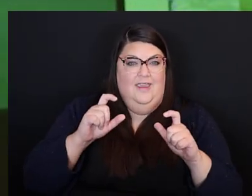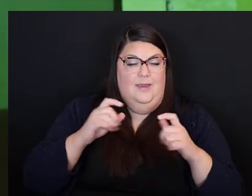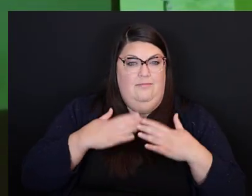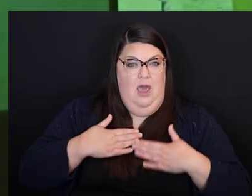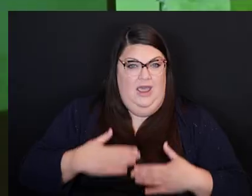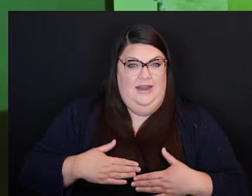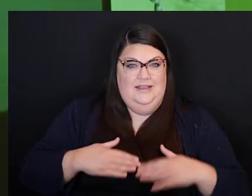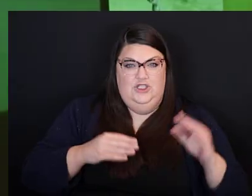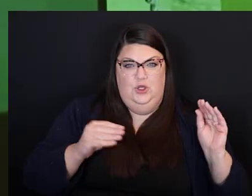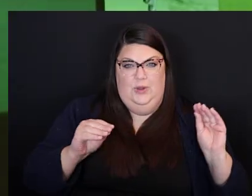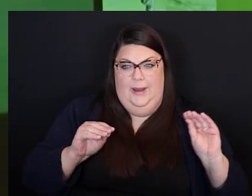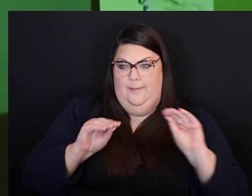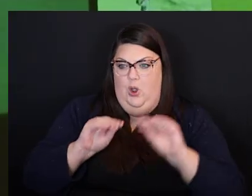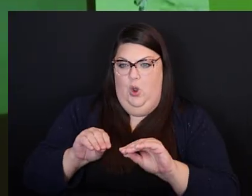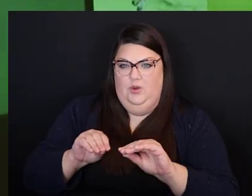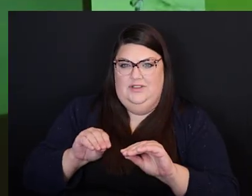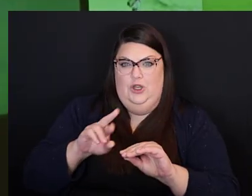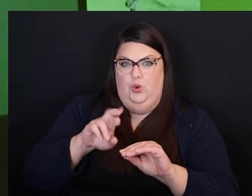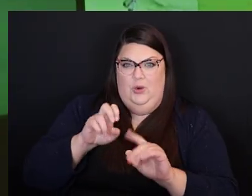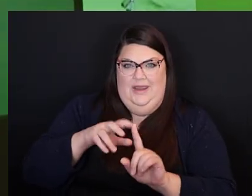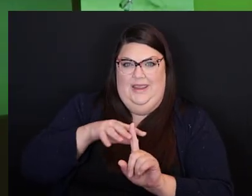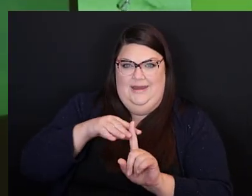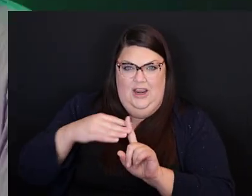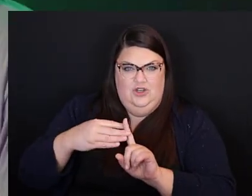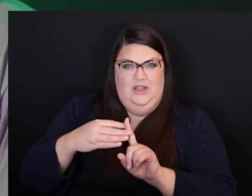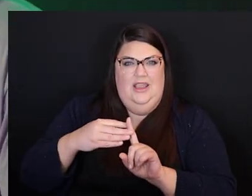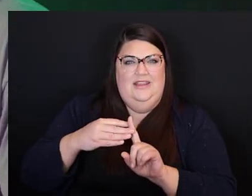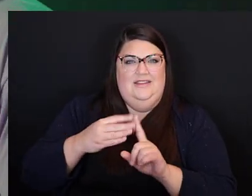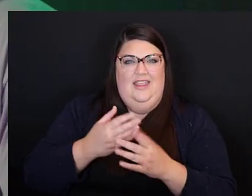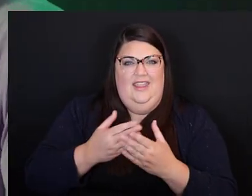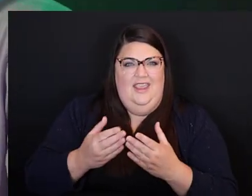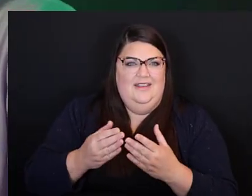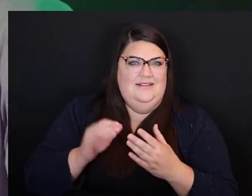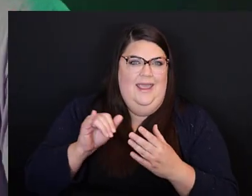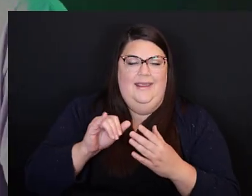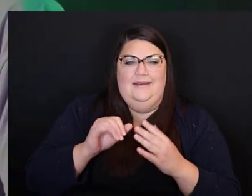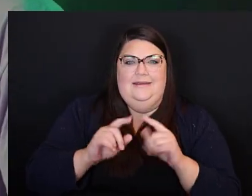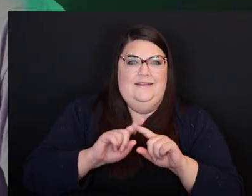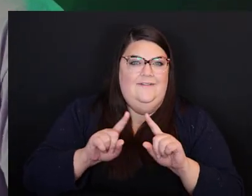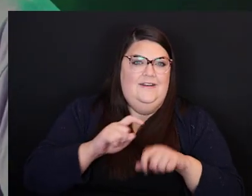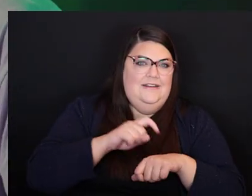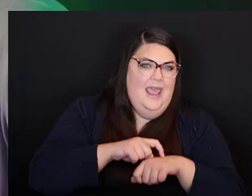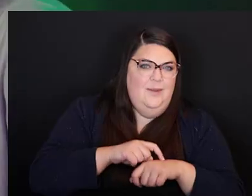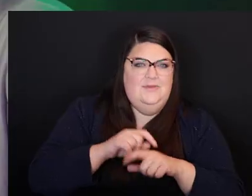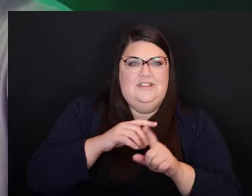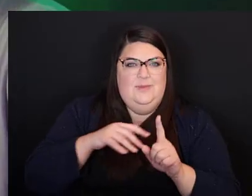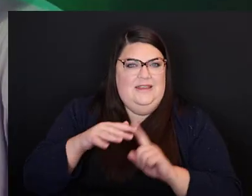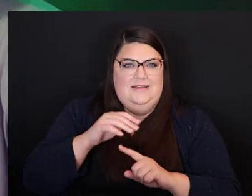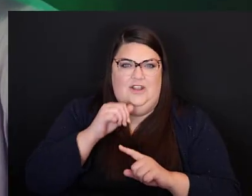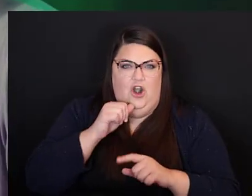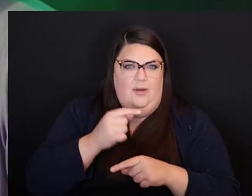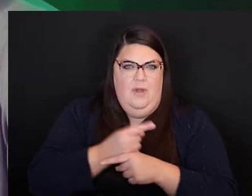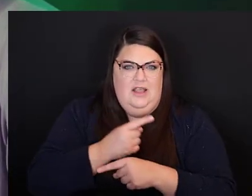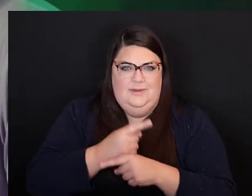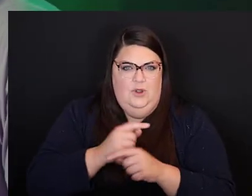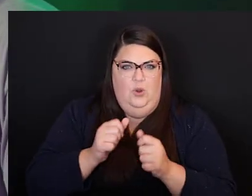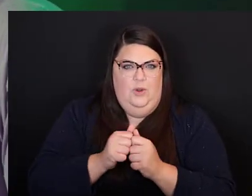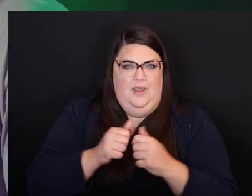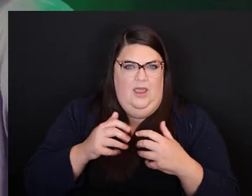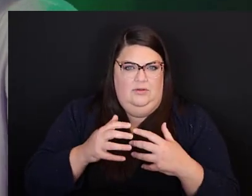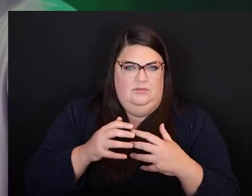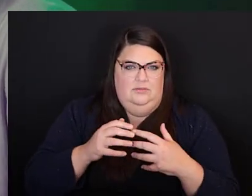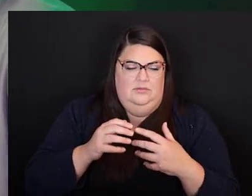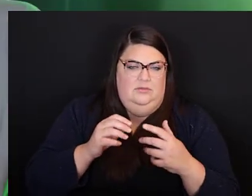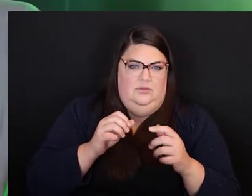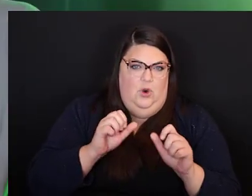filming bodies to then, in post-production, kind of recontextualize them into other spaces and times that aren't actually possible. So green kind of represents future time